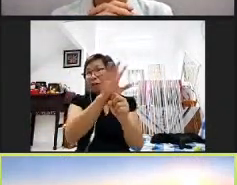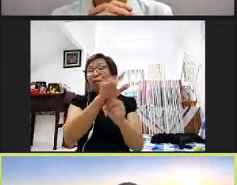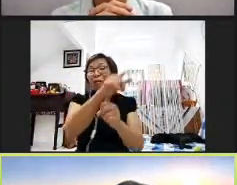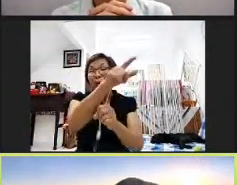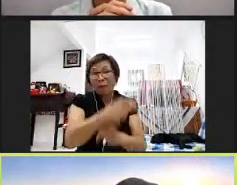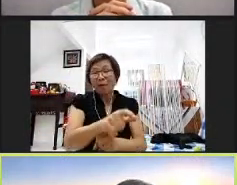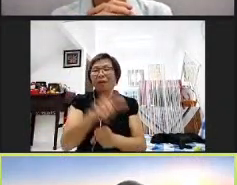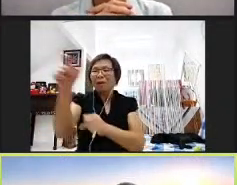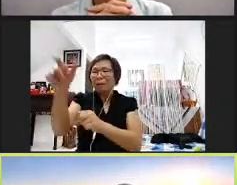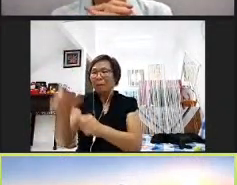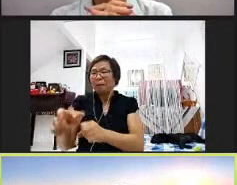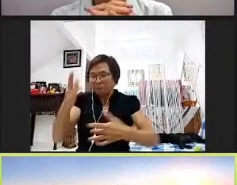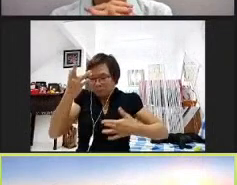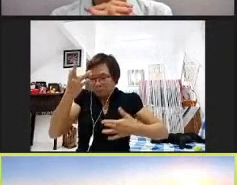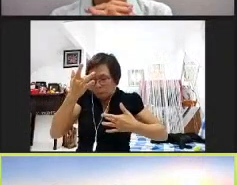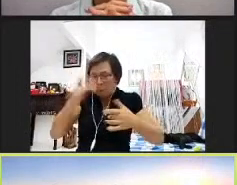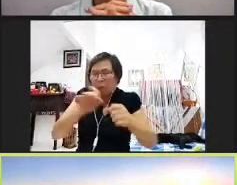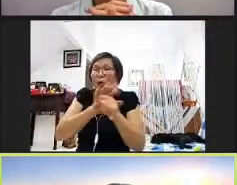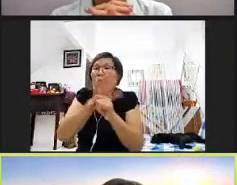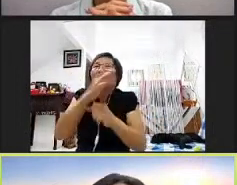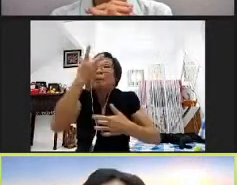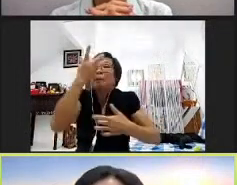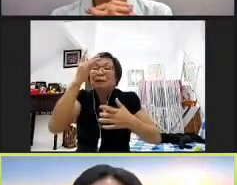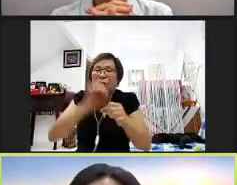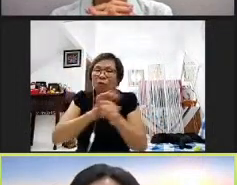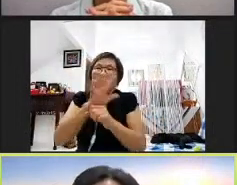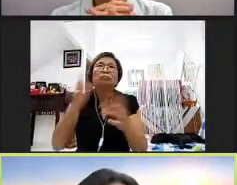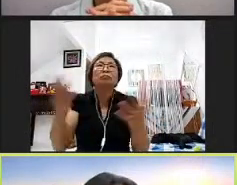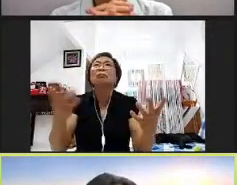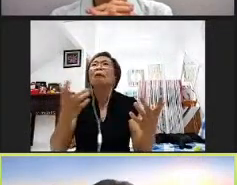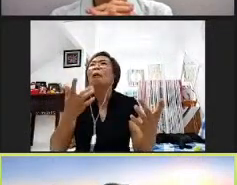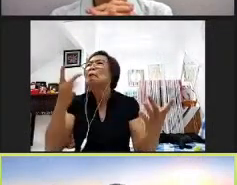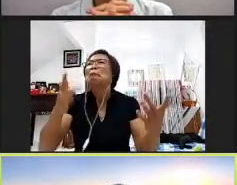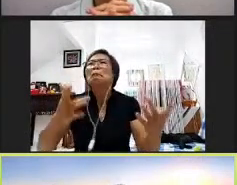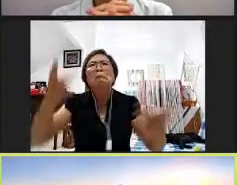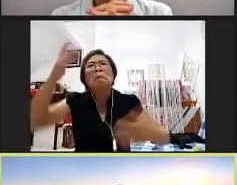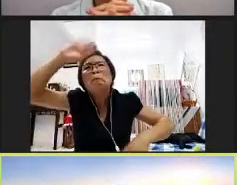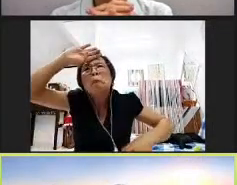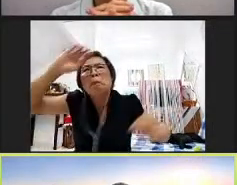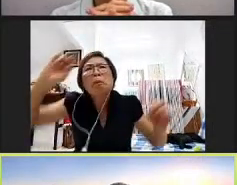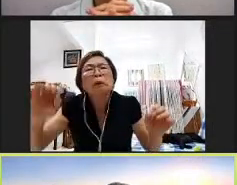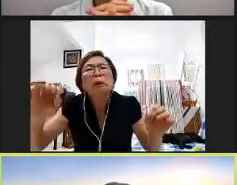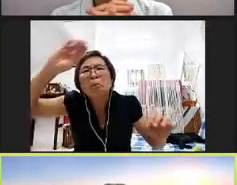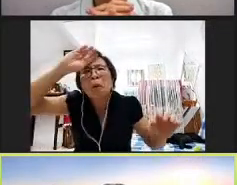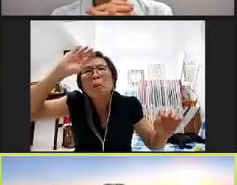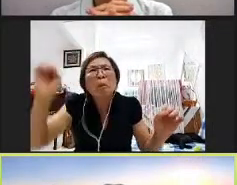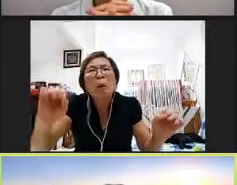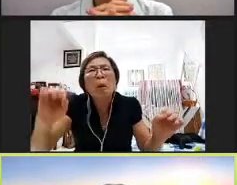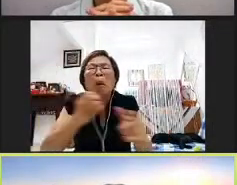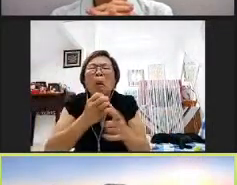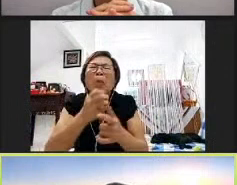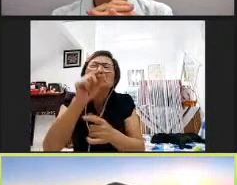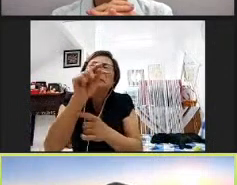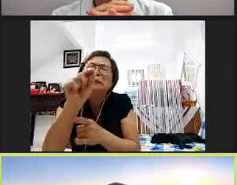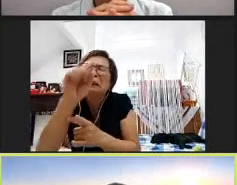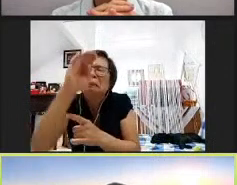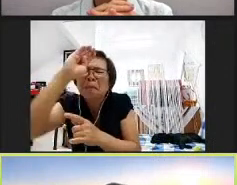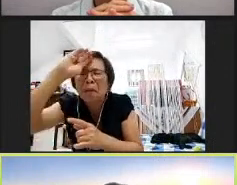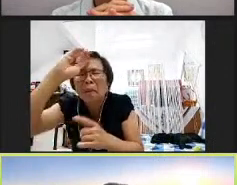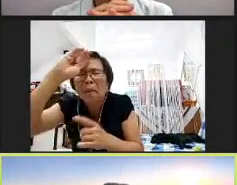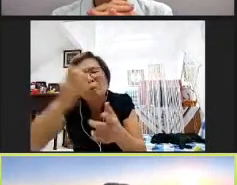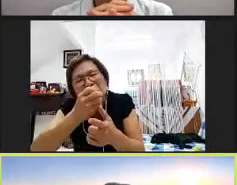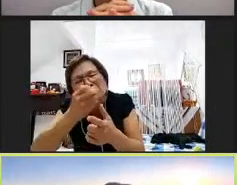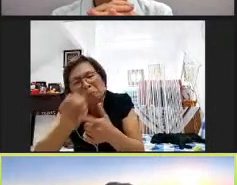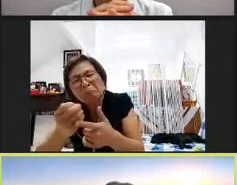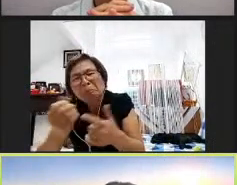infected by COVID-19, you will be either has no symptom at all, or it may just have very mild symptoms. Okay, that we